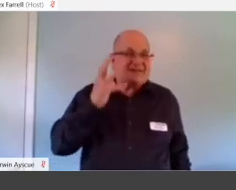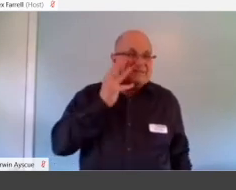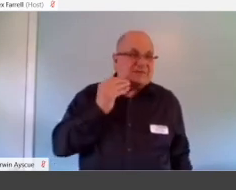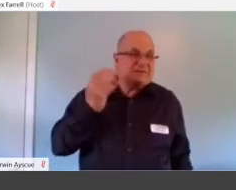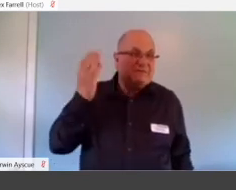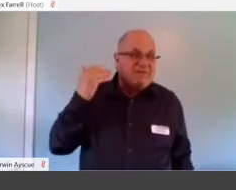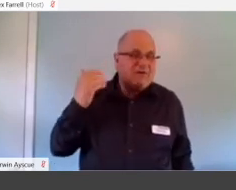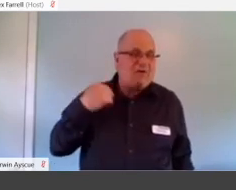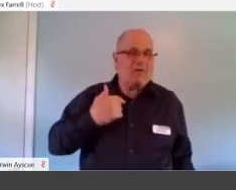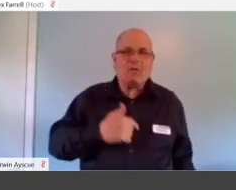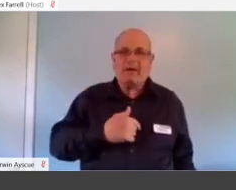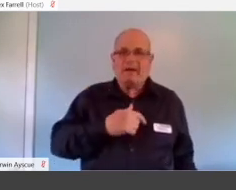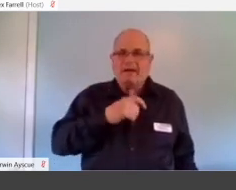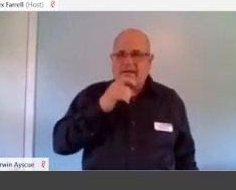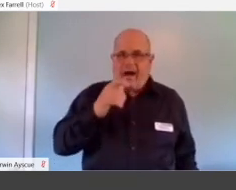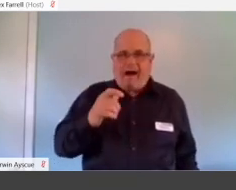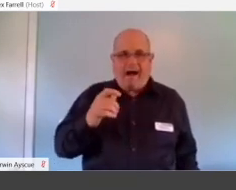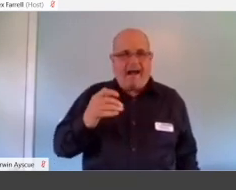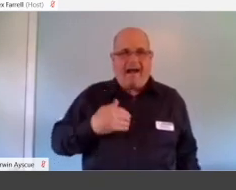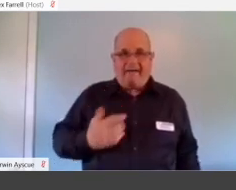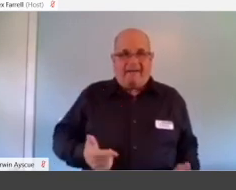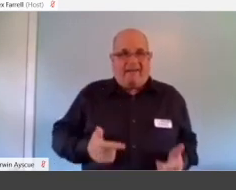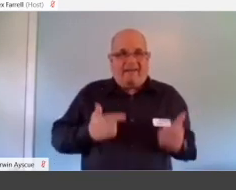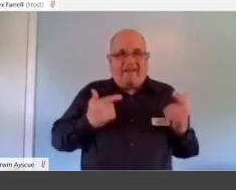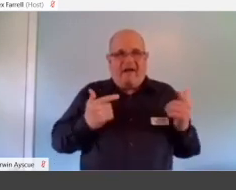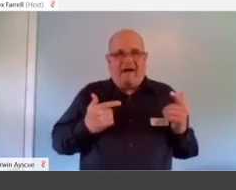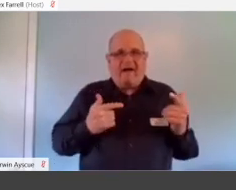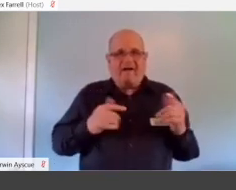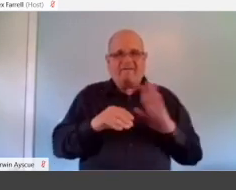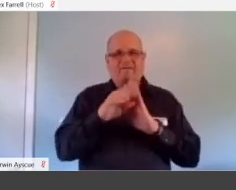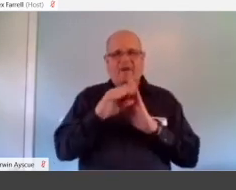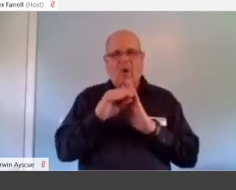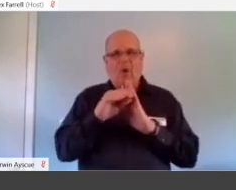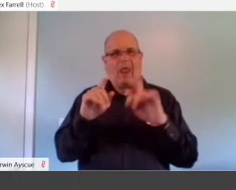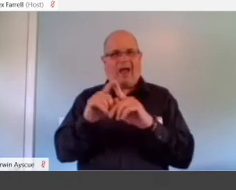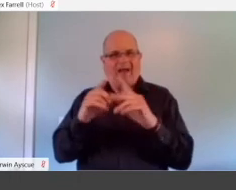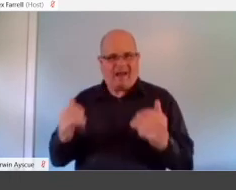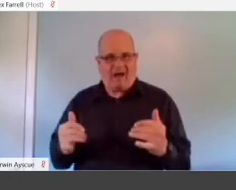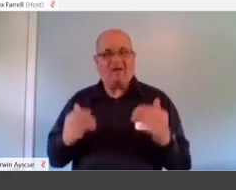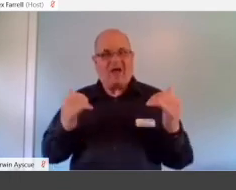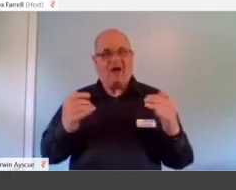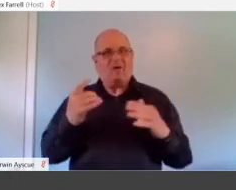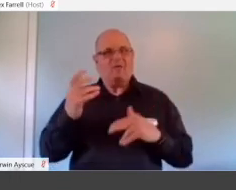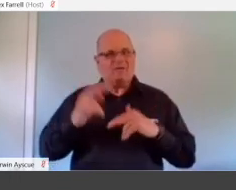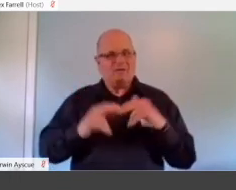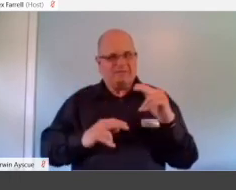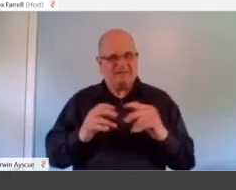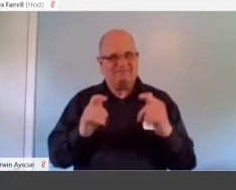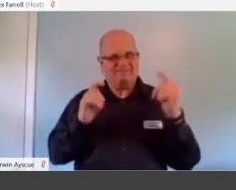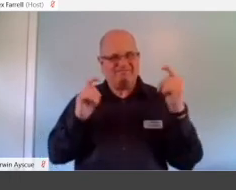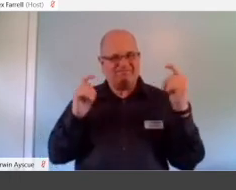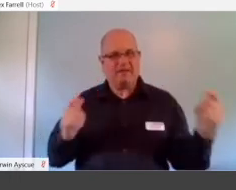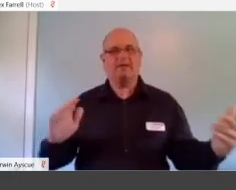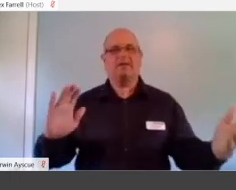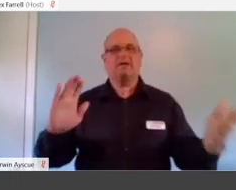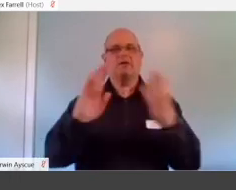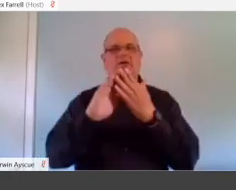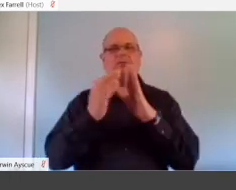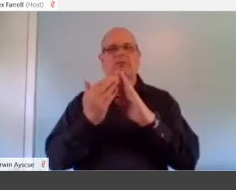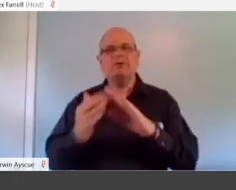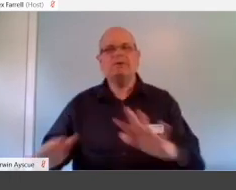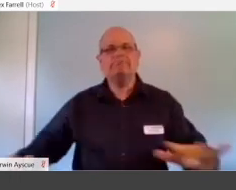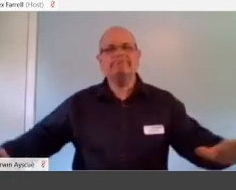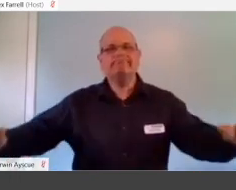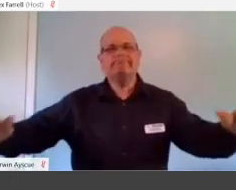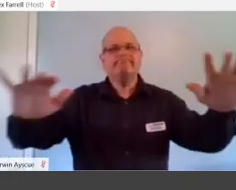we weren't having live videos in the same way. But now we're building a very big community of user experience designers, and we